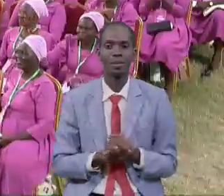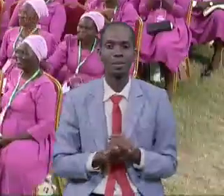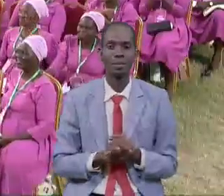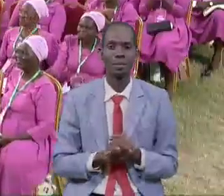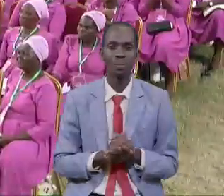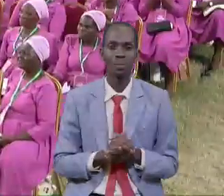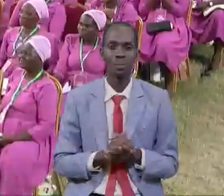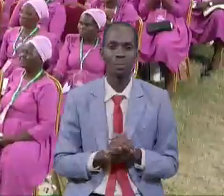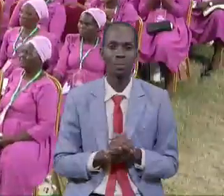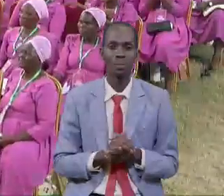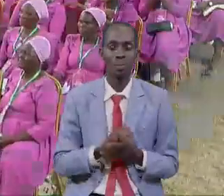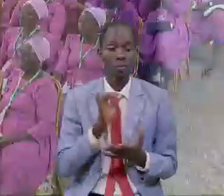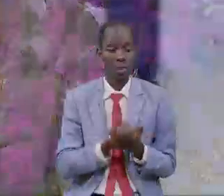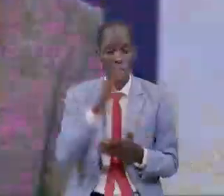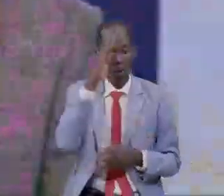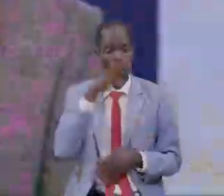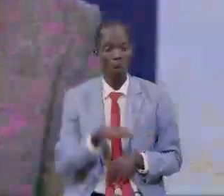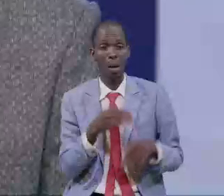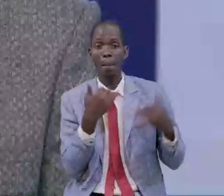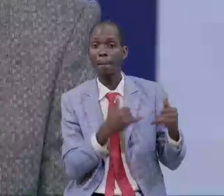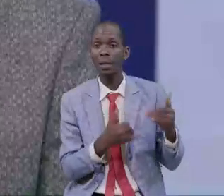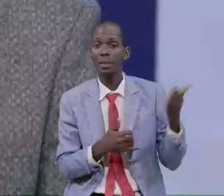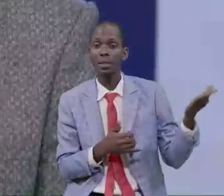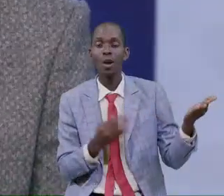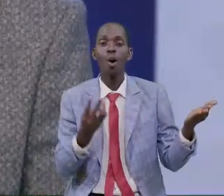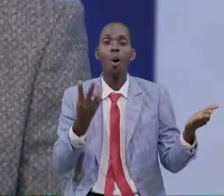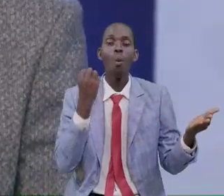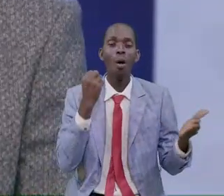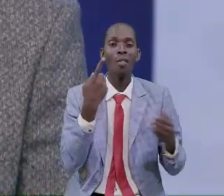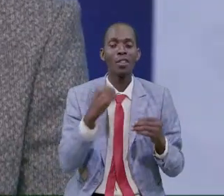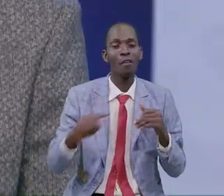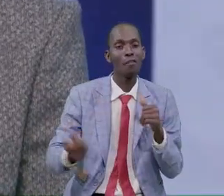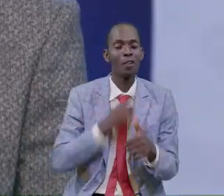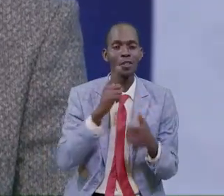That boy was the first to catch the healing.